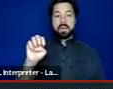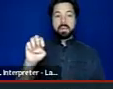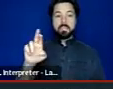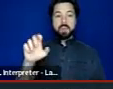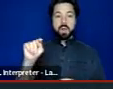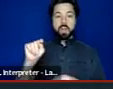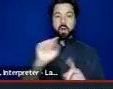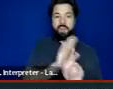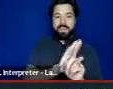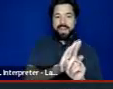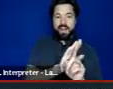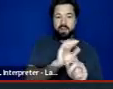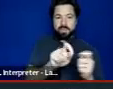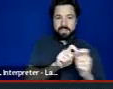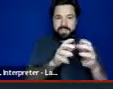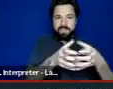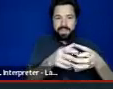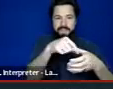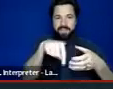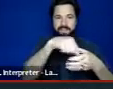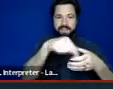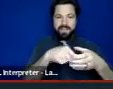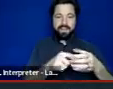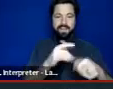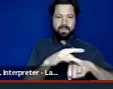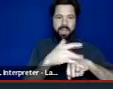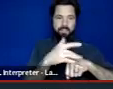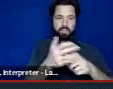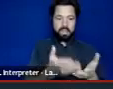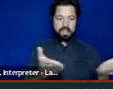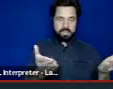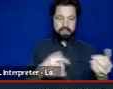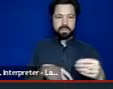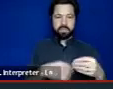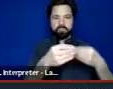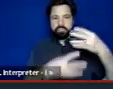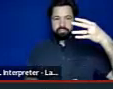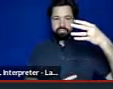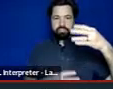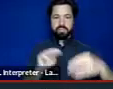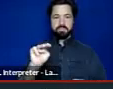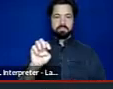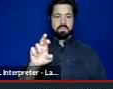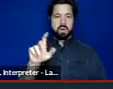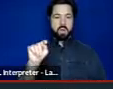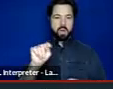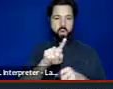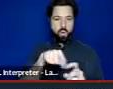books, learning objects, and everything on nursing. Okay.